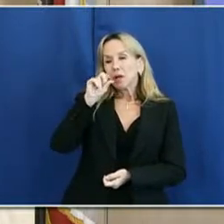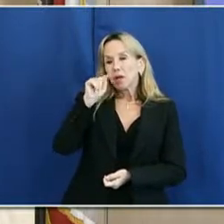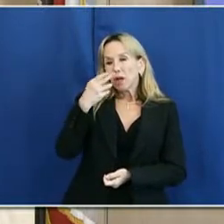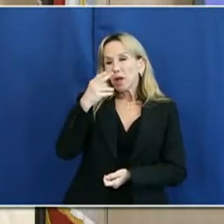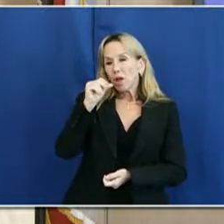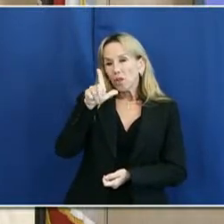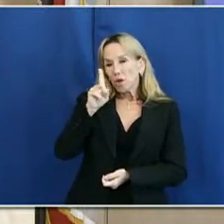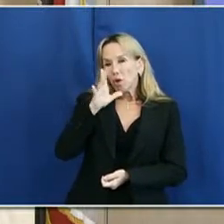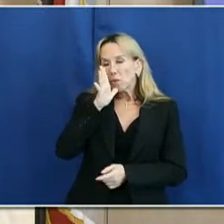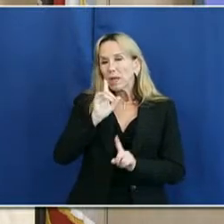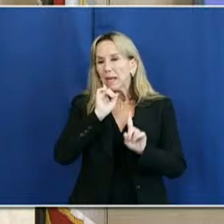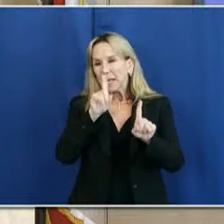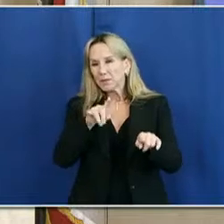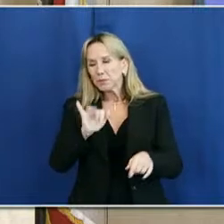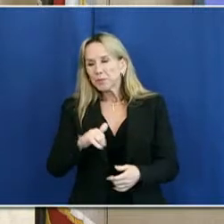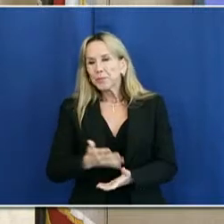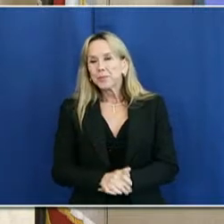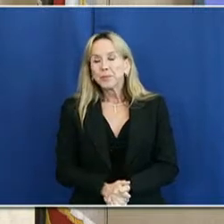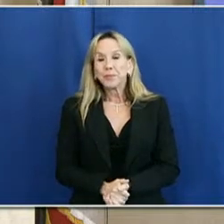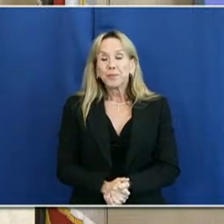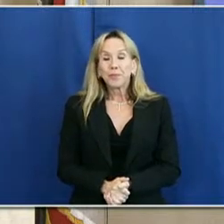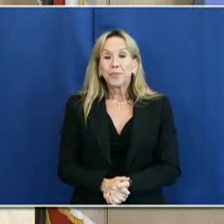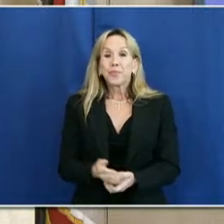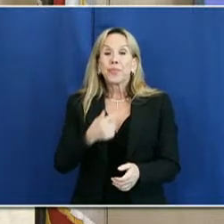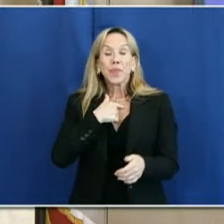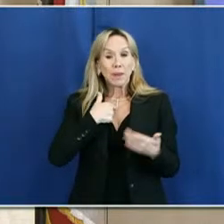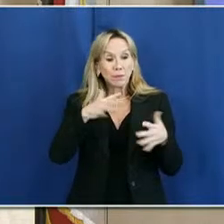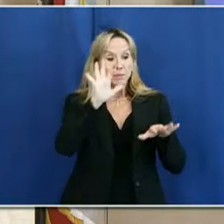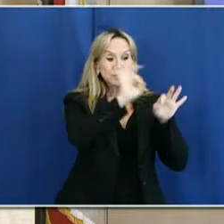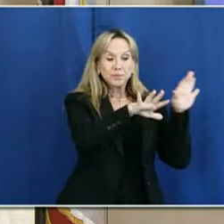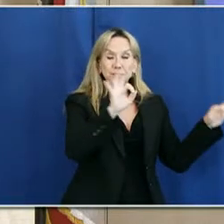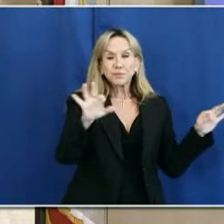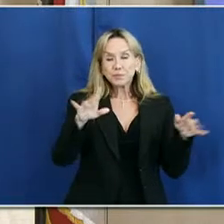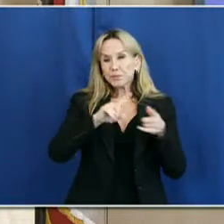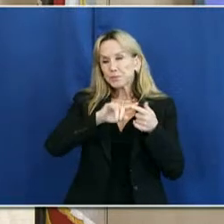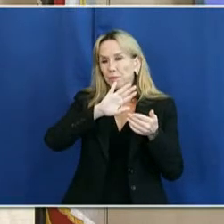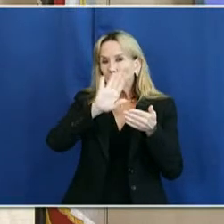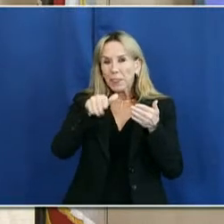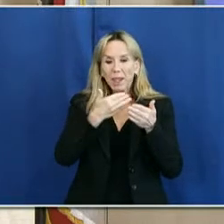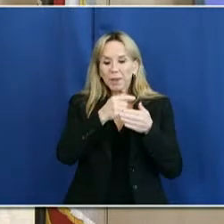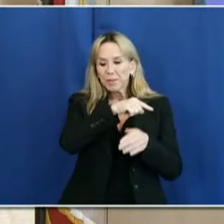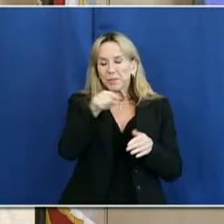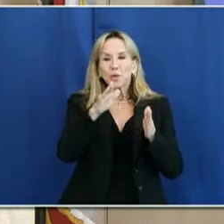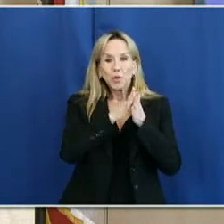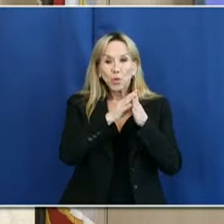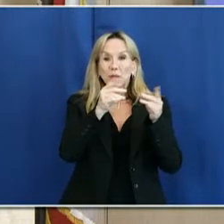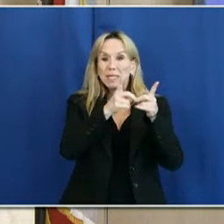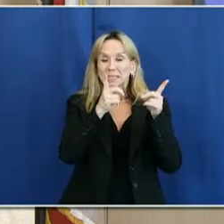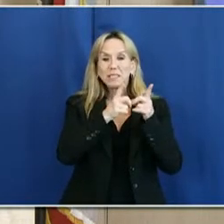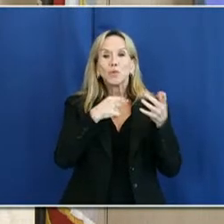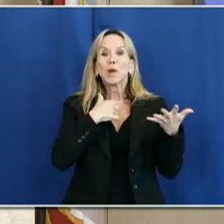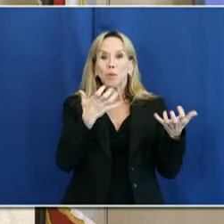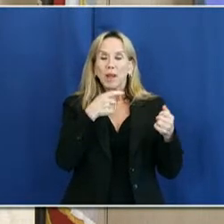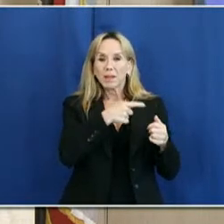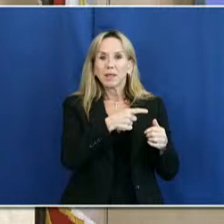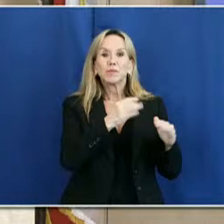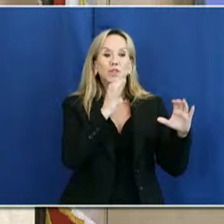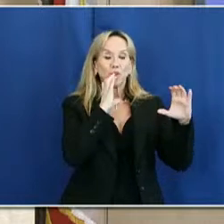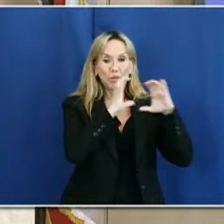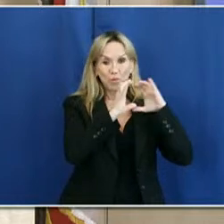You know, we've been encouraged all of our schools and districts to over-communicate during this time with our parents because of